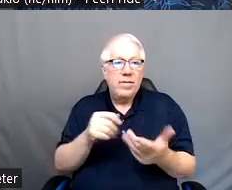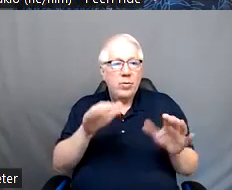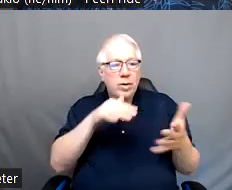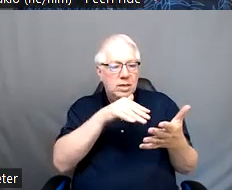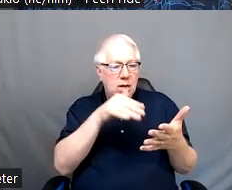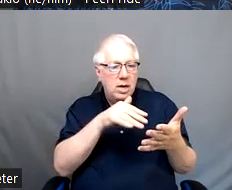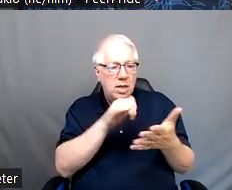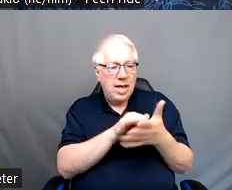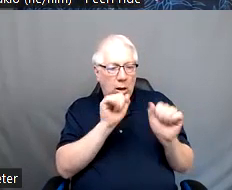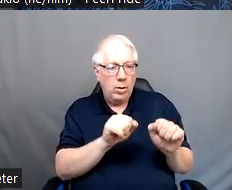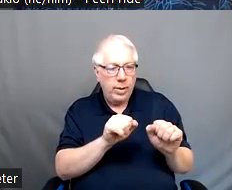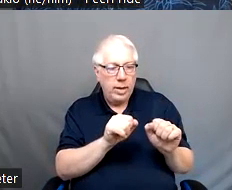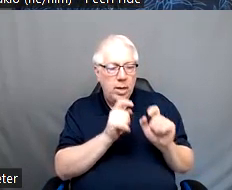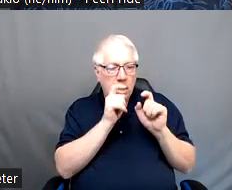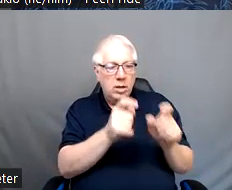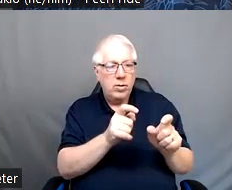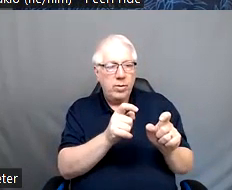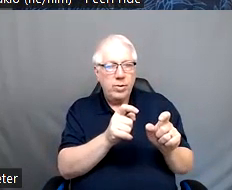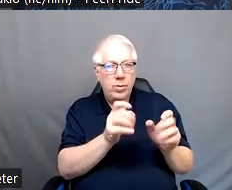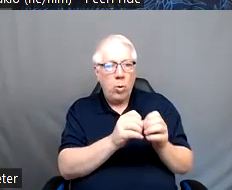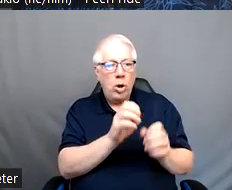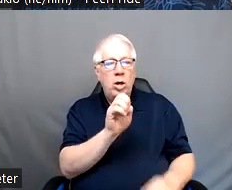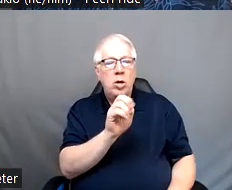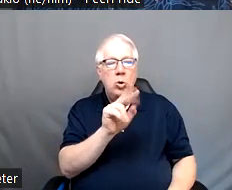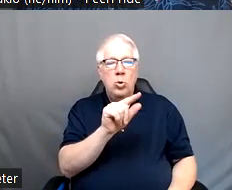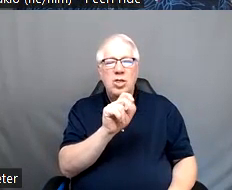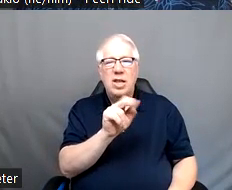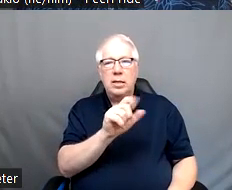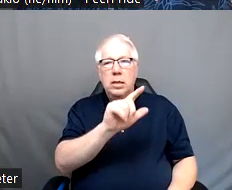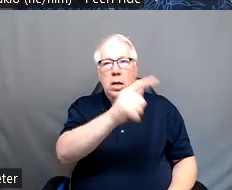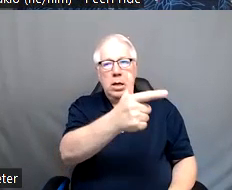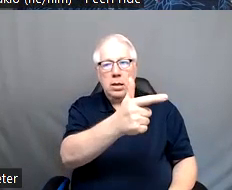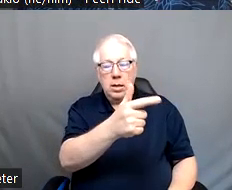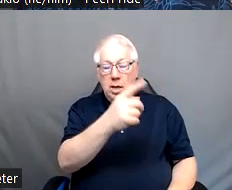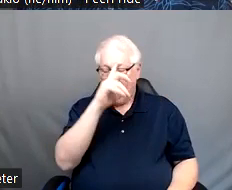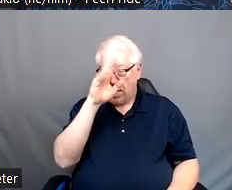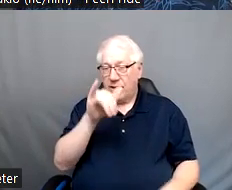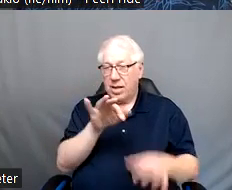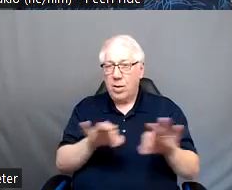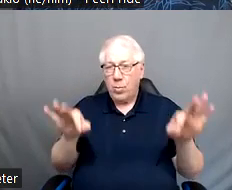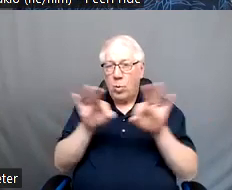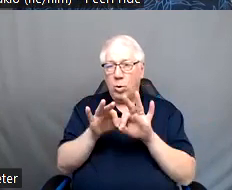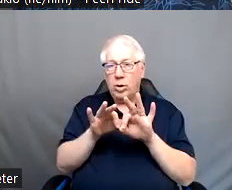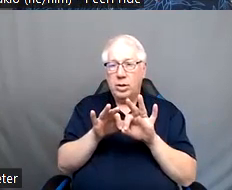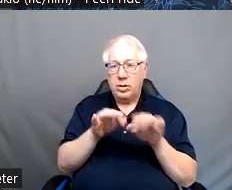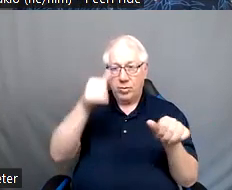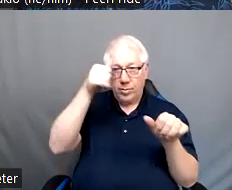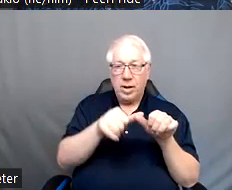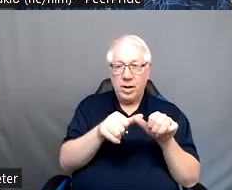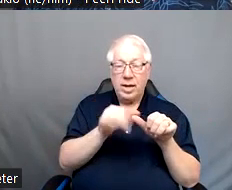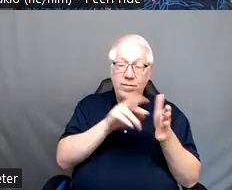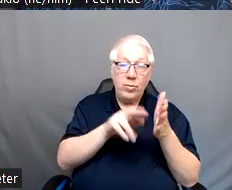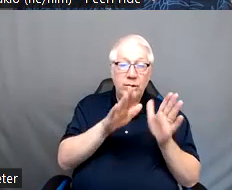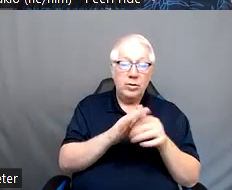be potentially like contribute to just more eugenics down the line. I think that's a pretty important thing to have in mind if you're a